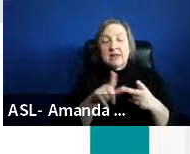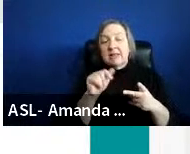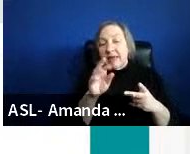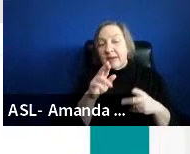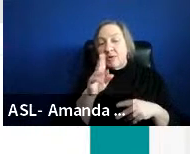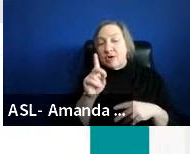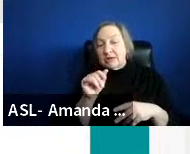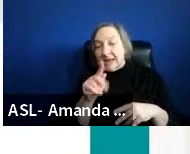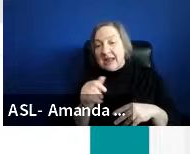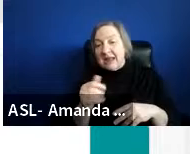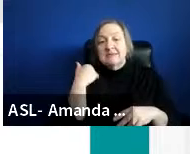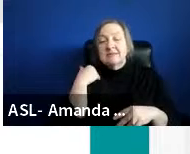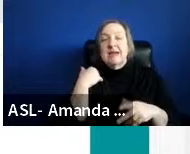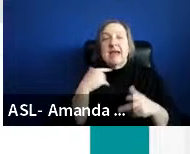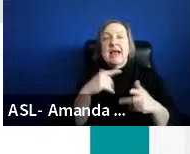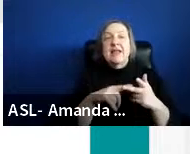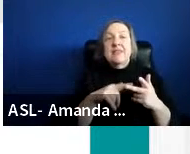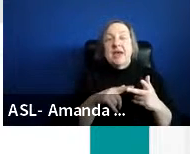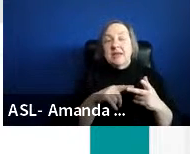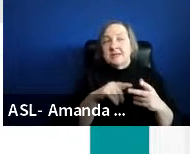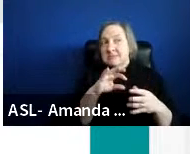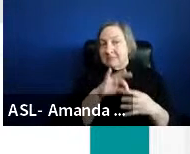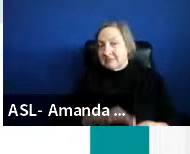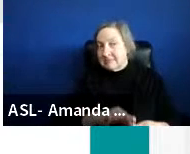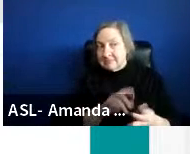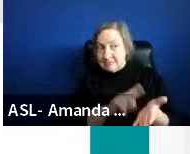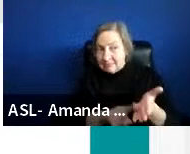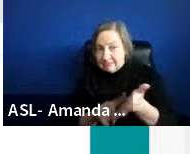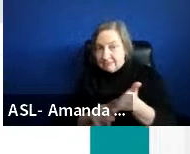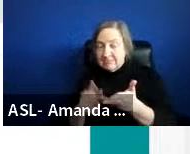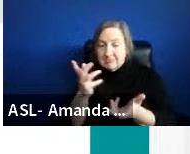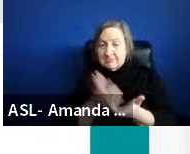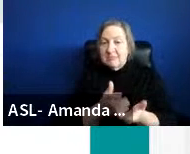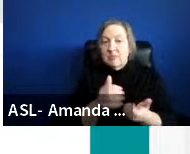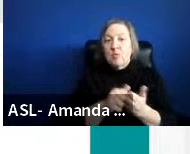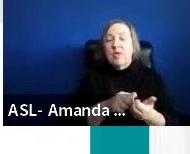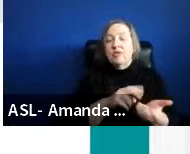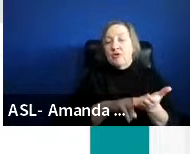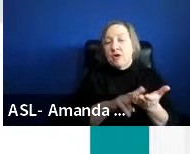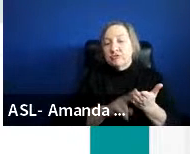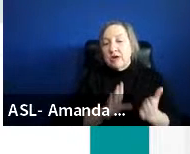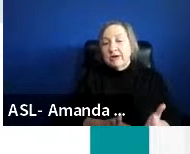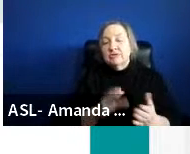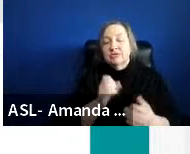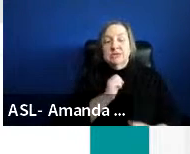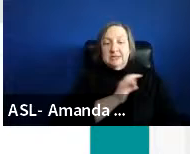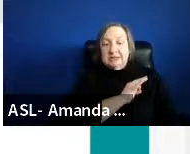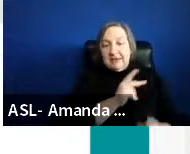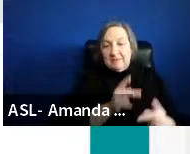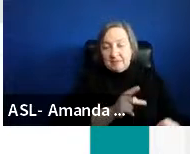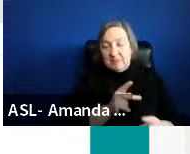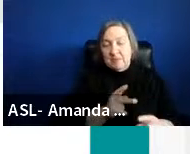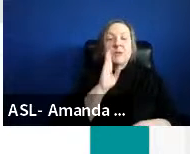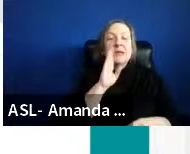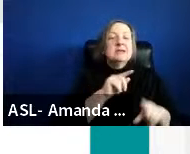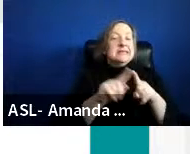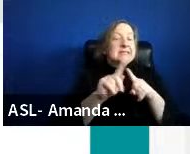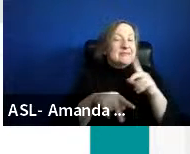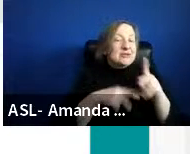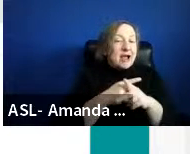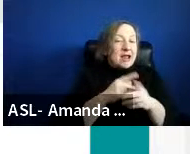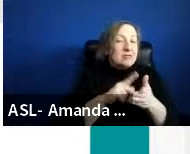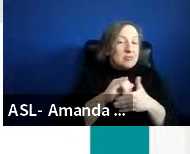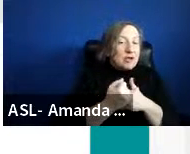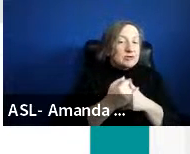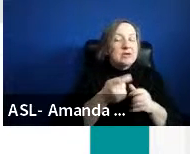ground truthing these with local contractors and their estimating staff. We know that different types of projects will require different types